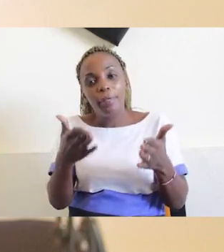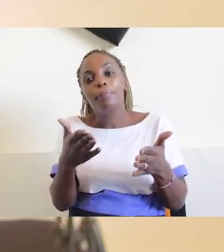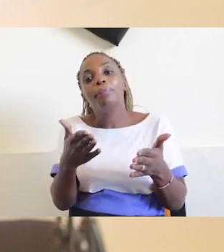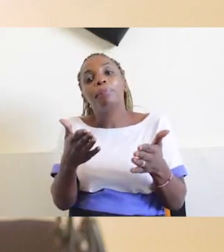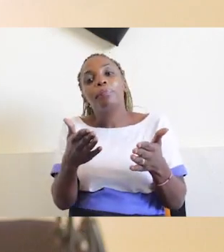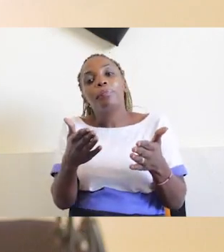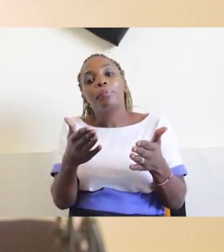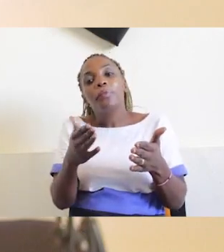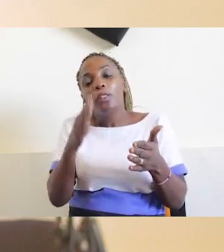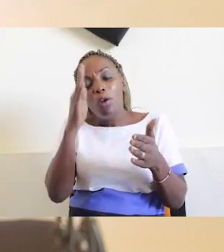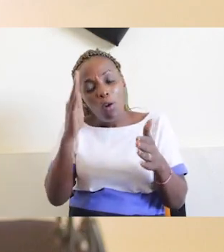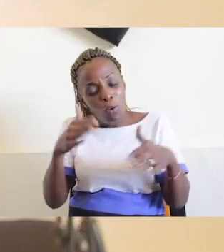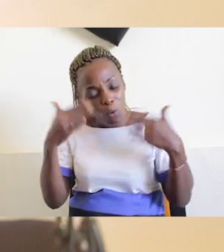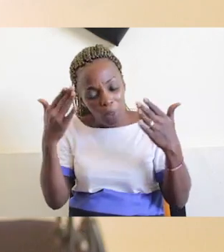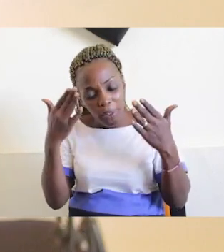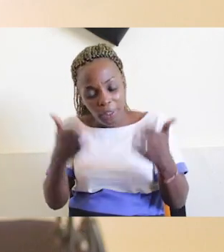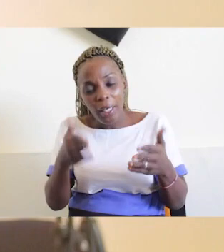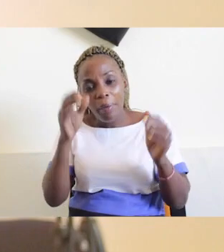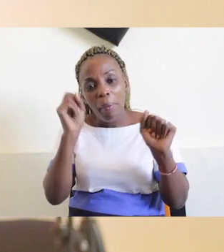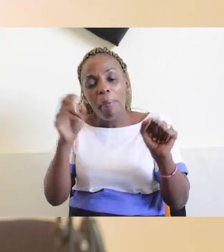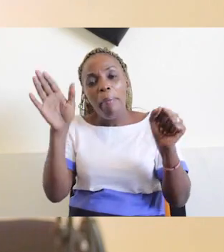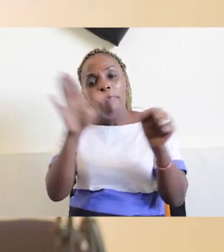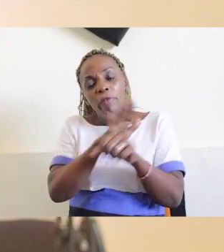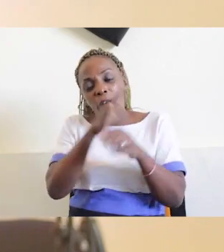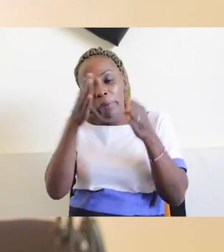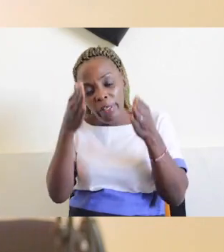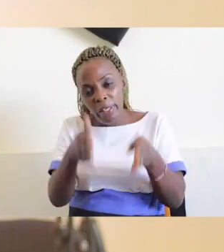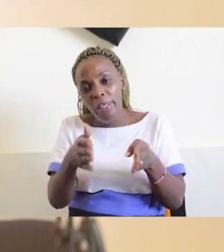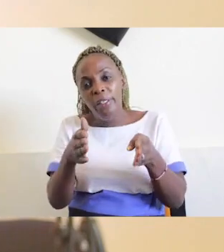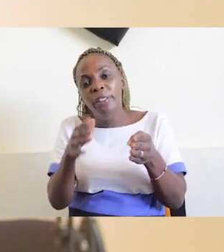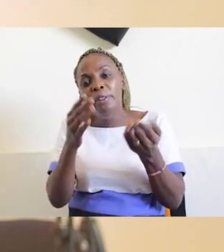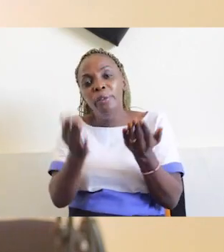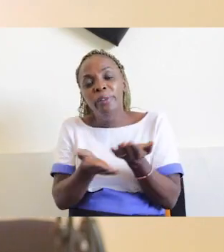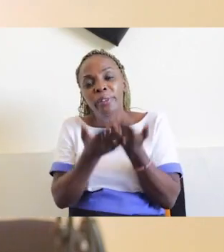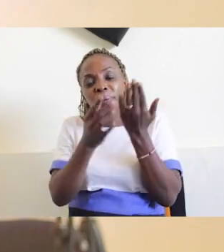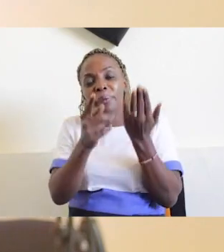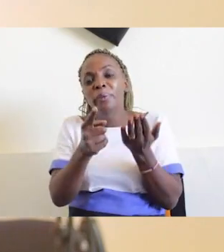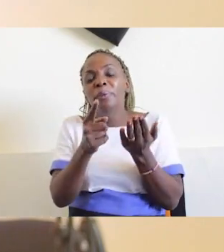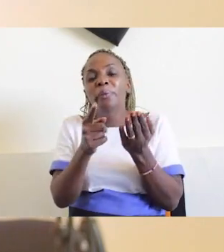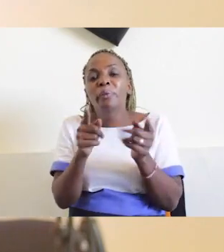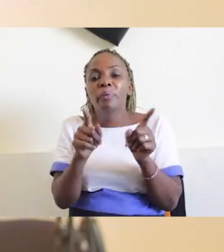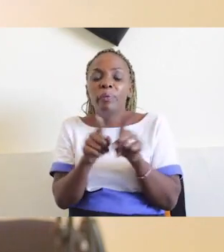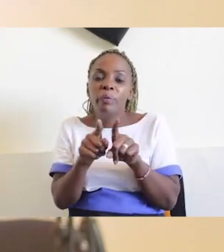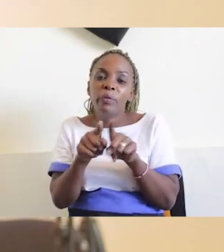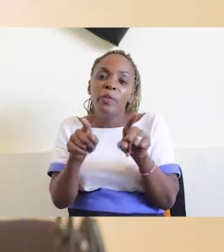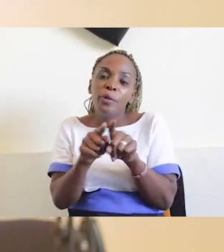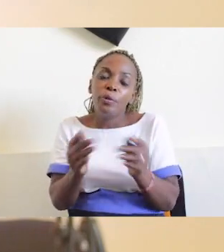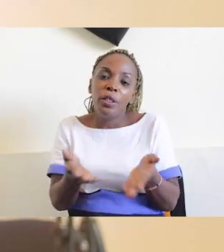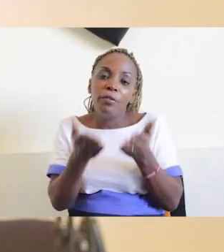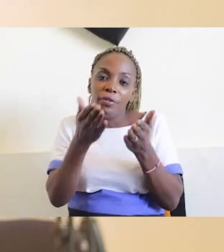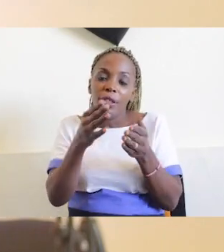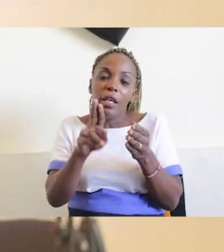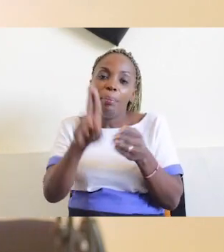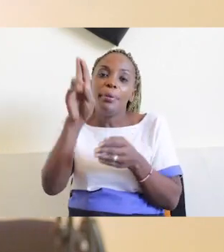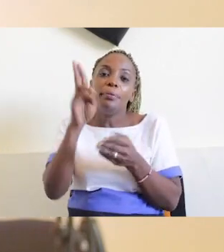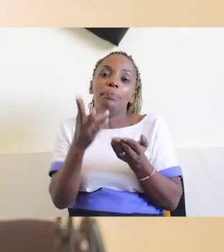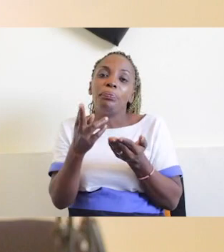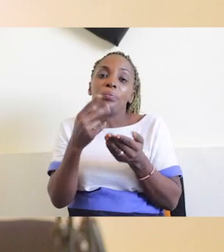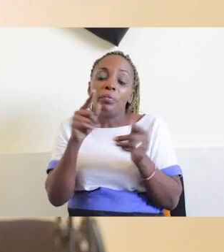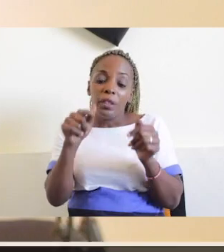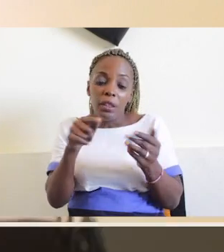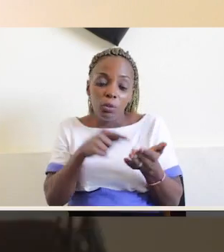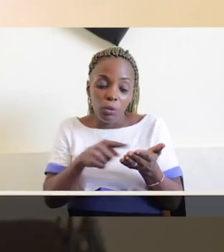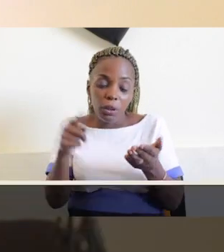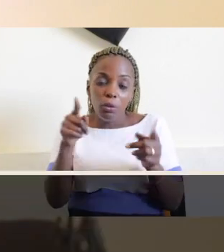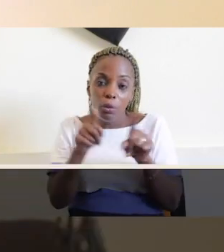there, and He'll be there to help you. He'll be there to lift you up. And so this